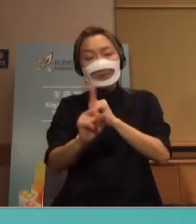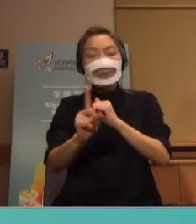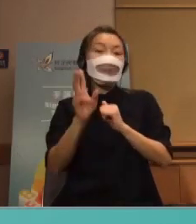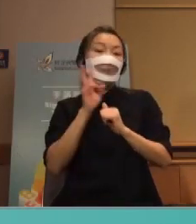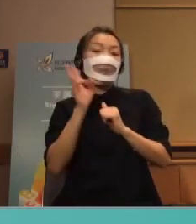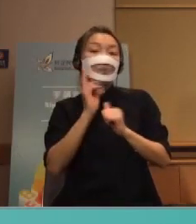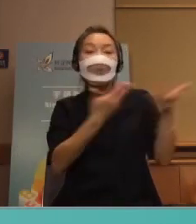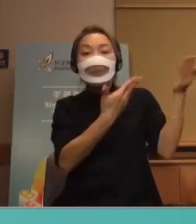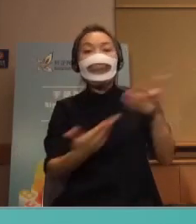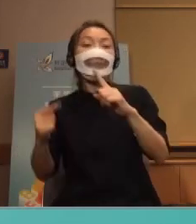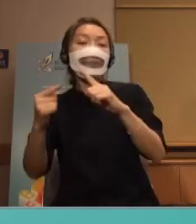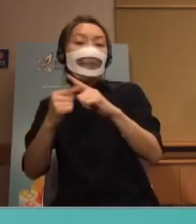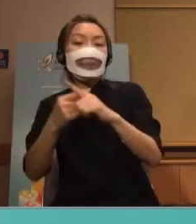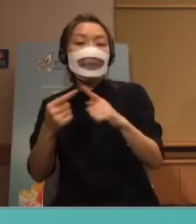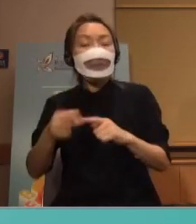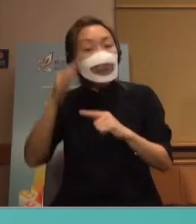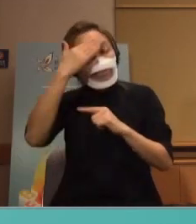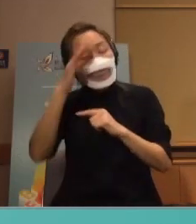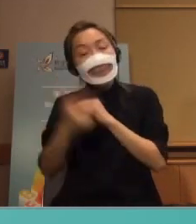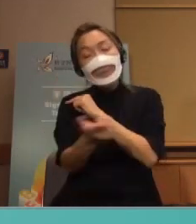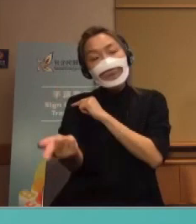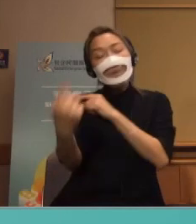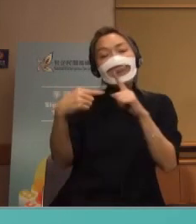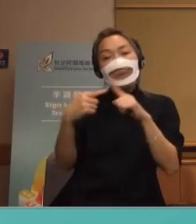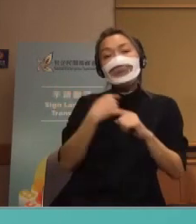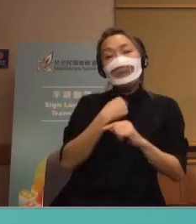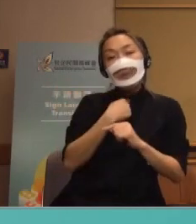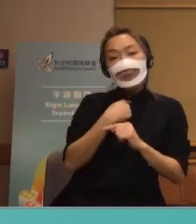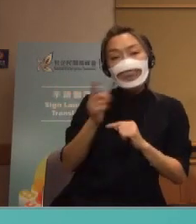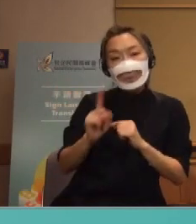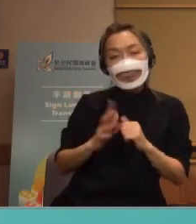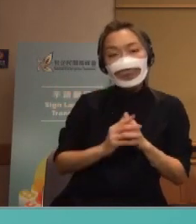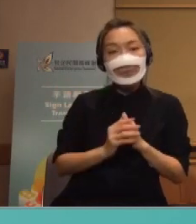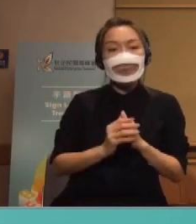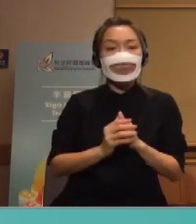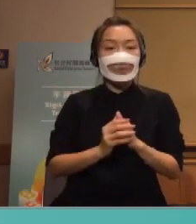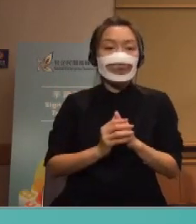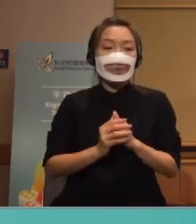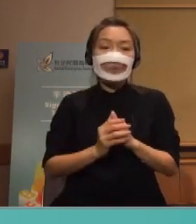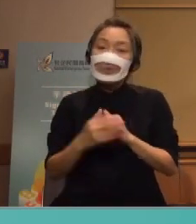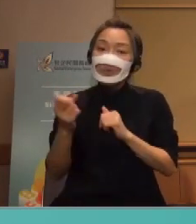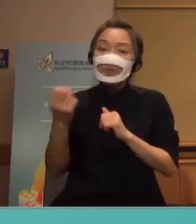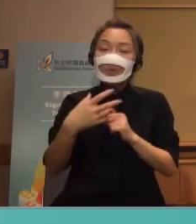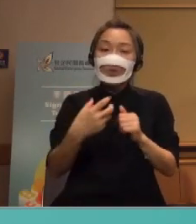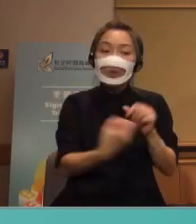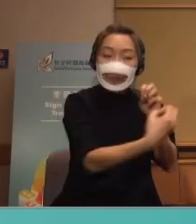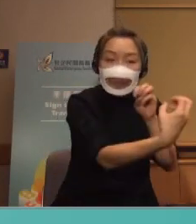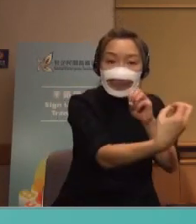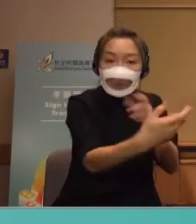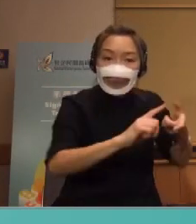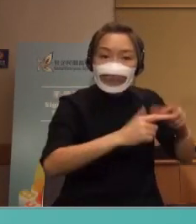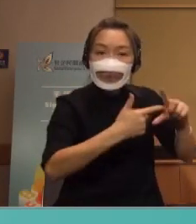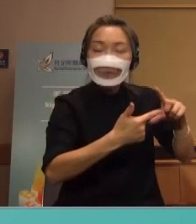Discord, like that communication channel, is it enough? But when Discord itself have a very bad UX and UI